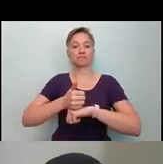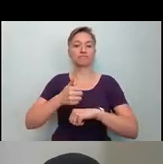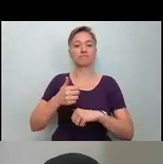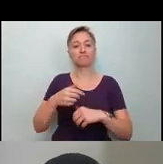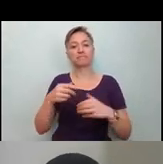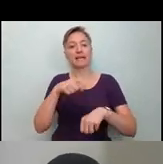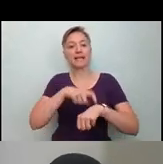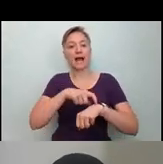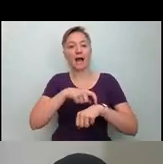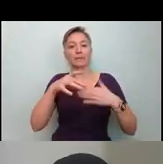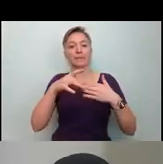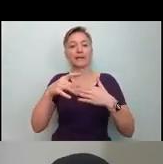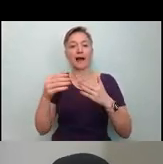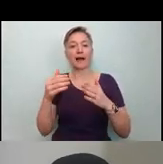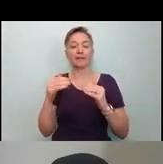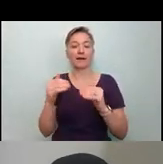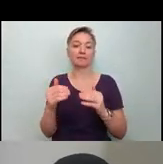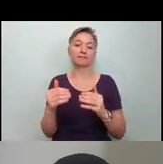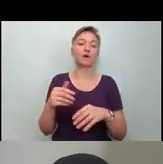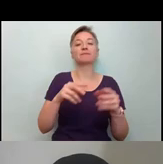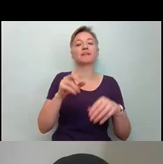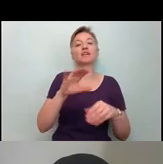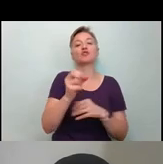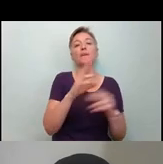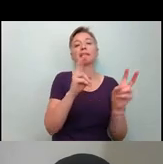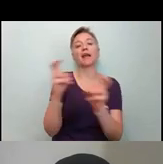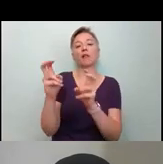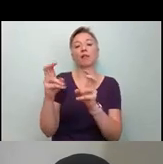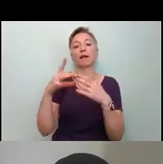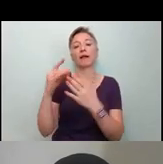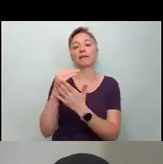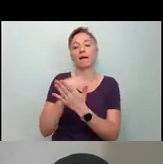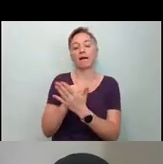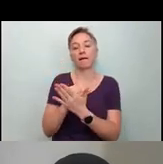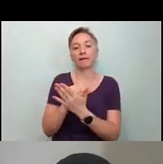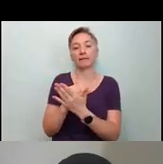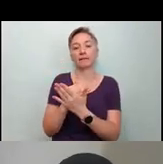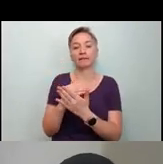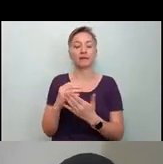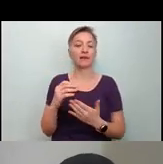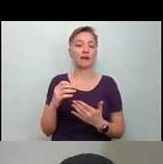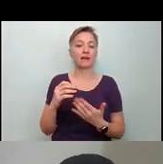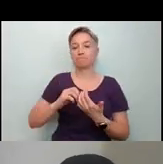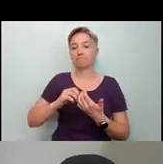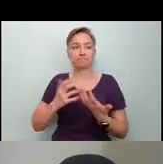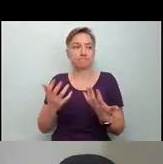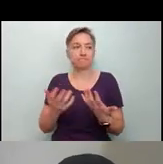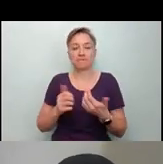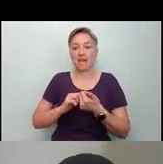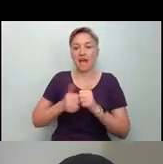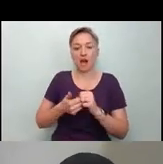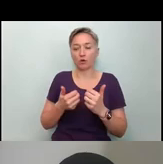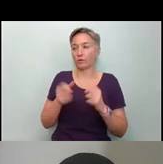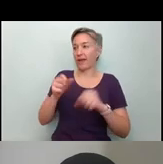the institution in the use of job titles, and what does that infer, or what can we understand and have a common